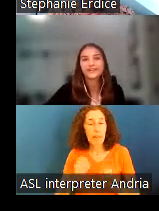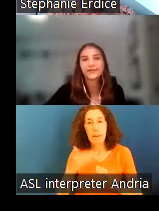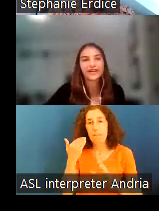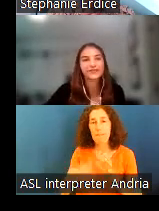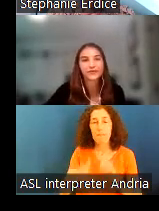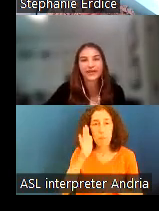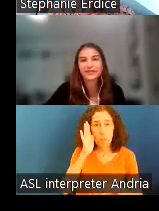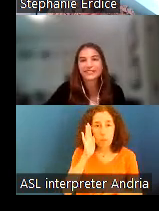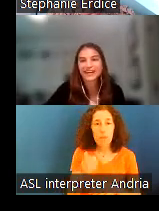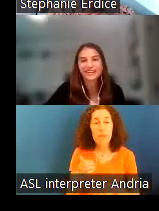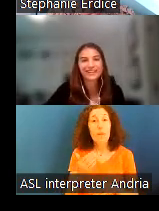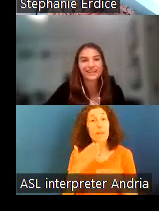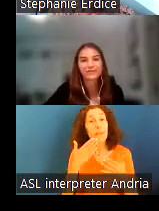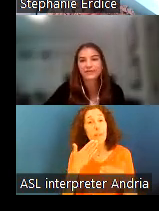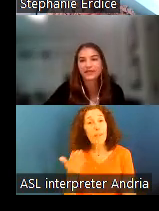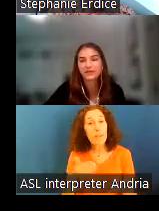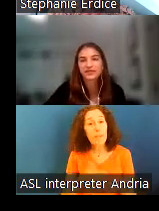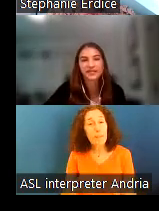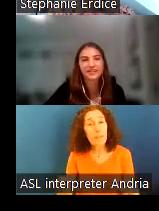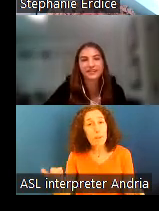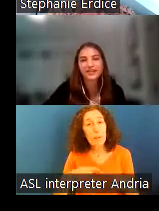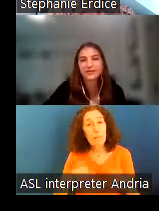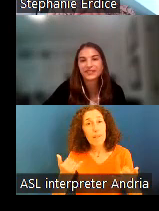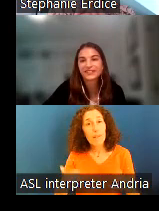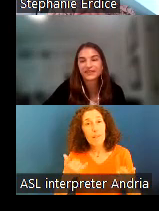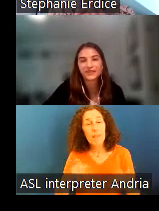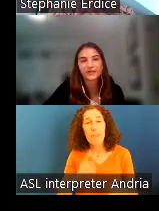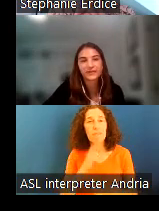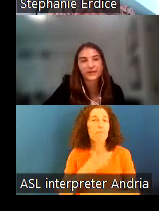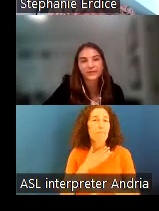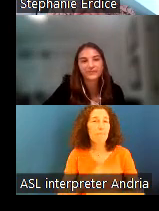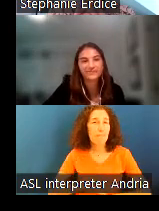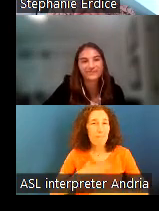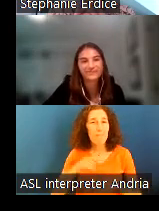us. Thank you again for coming today. We really appreciated doing this series with you.